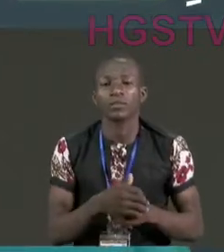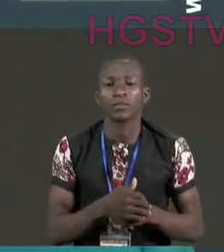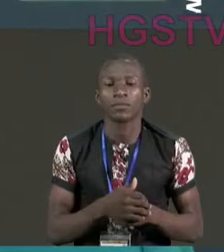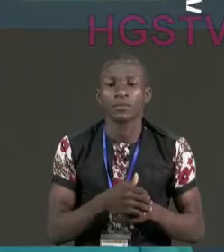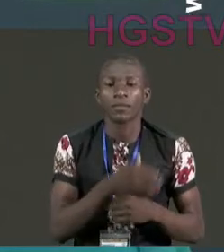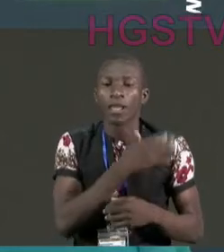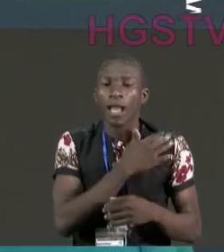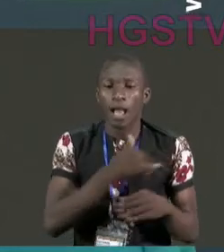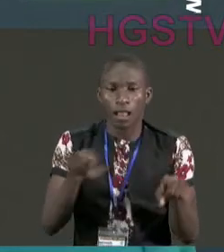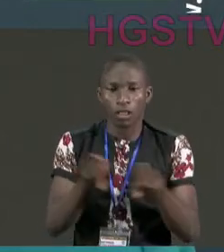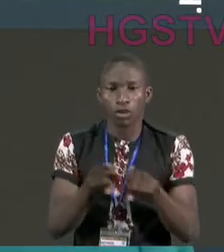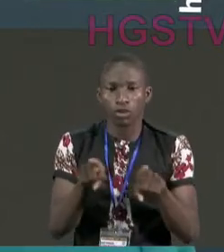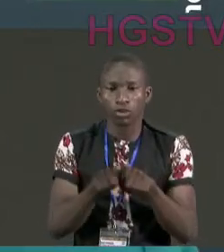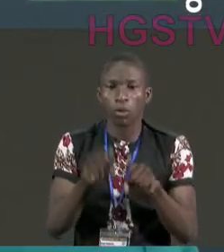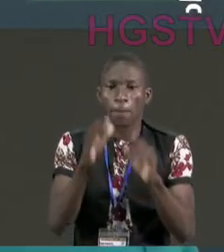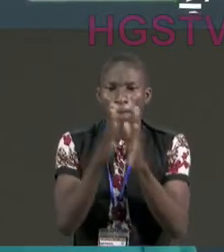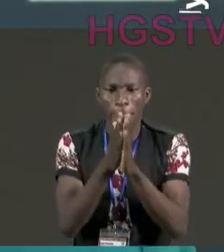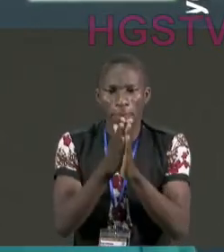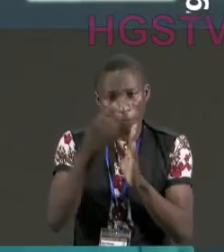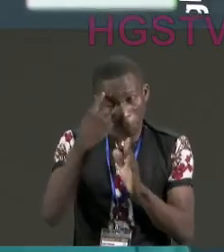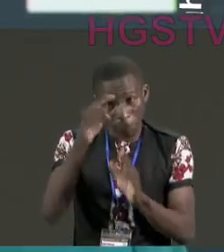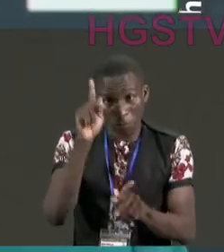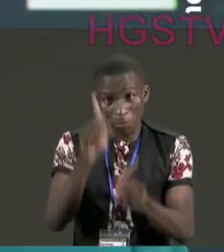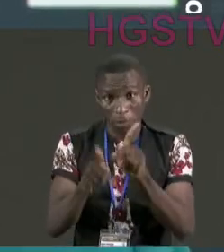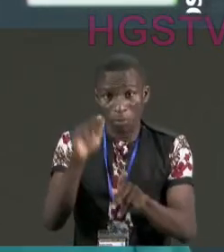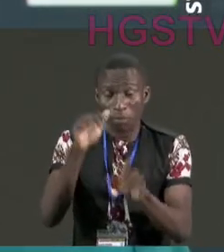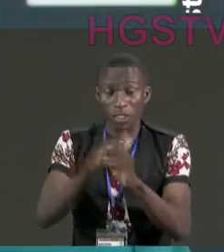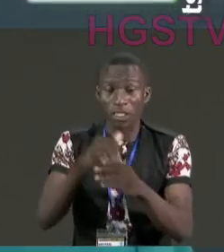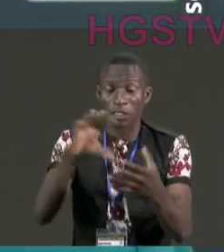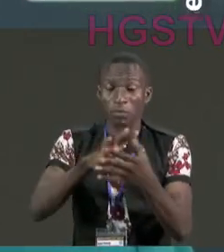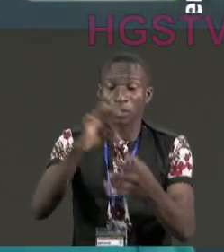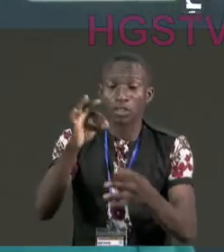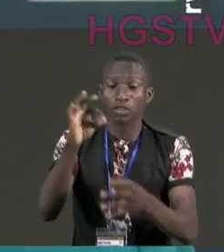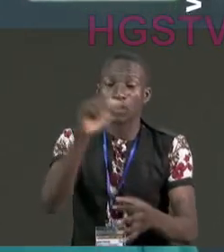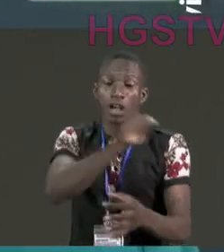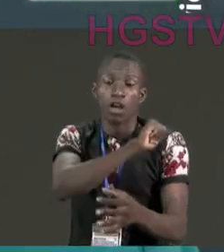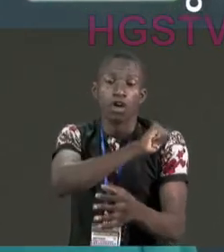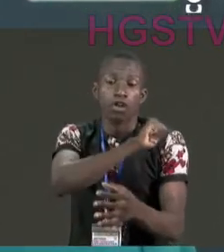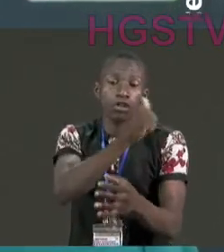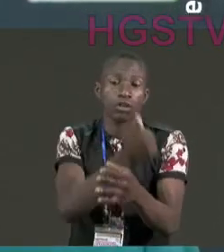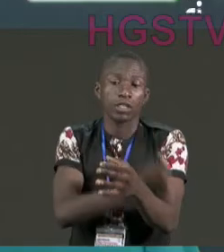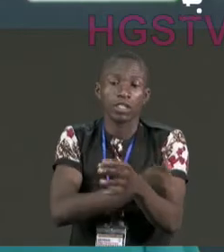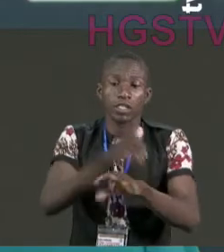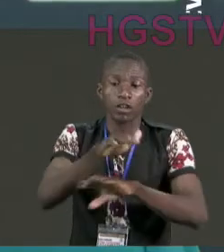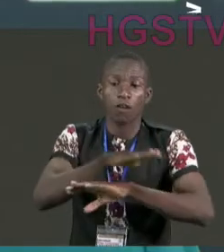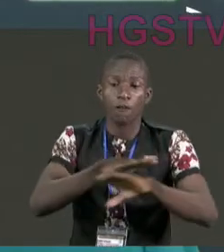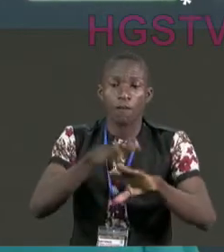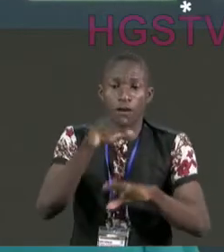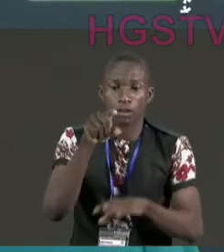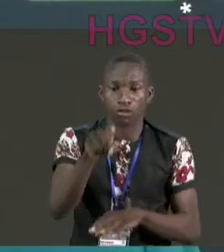And then, of course, pray for those who are in spiritual authority over you.